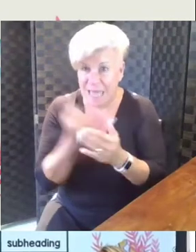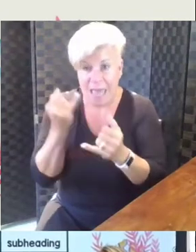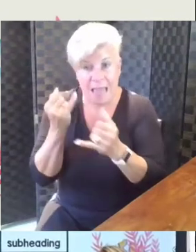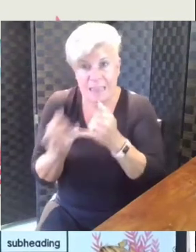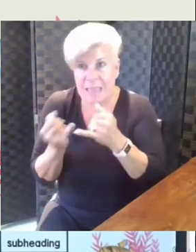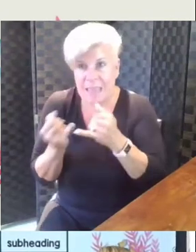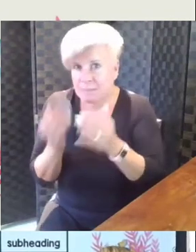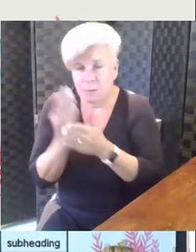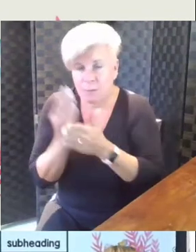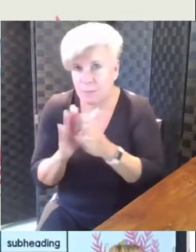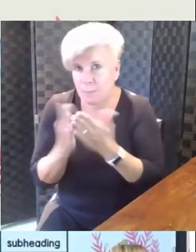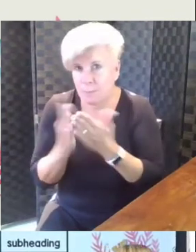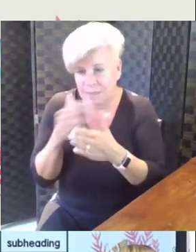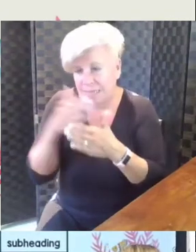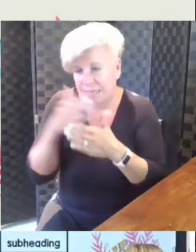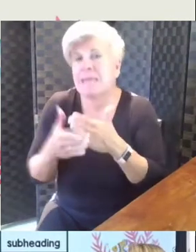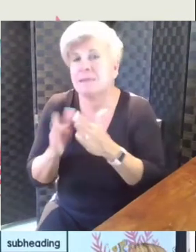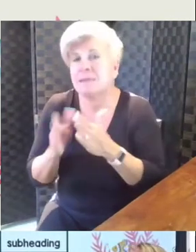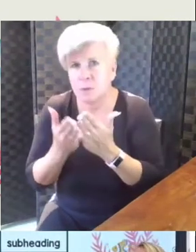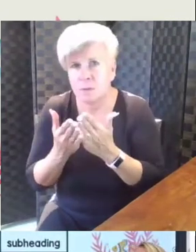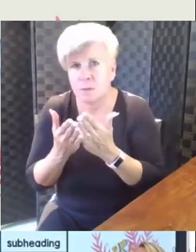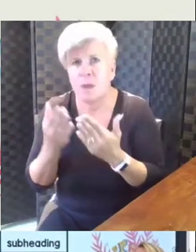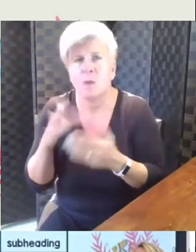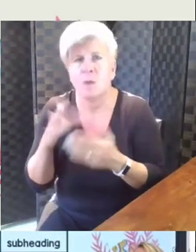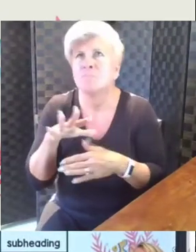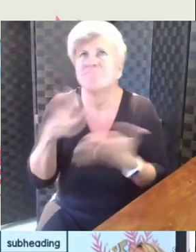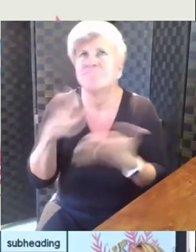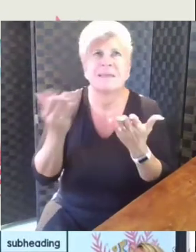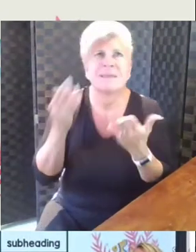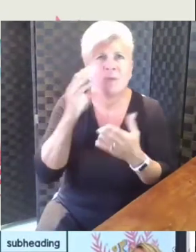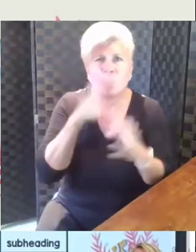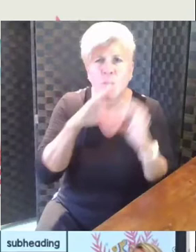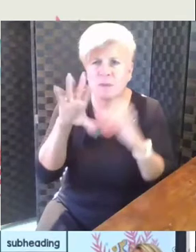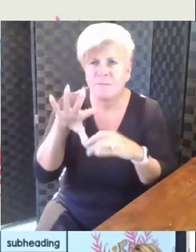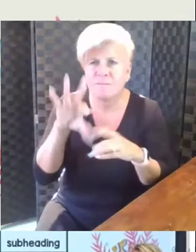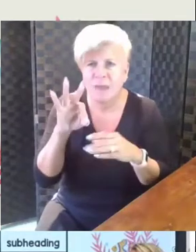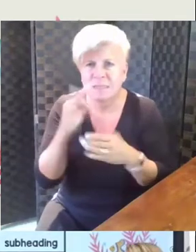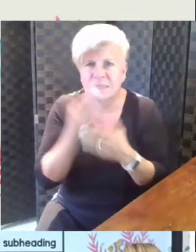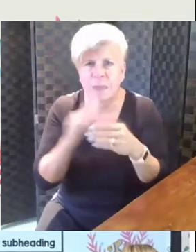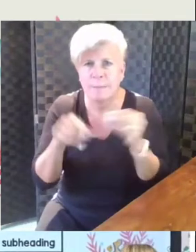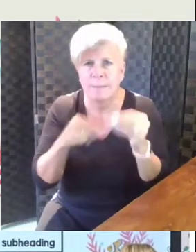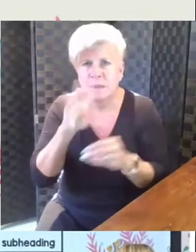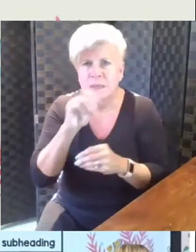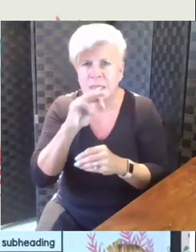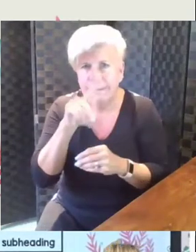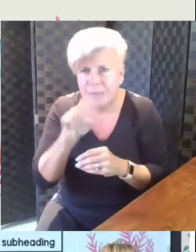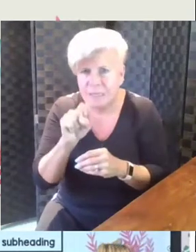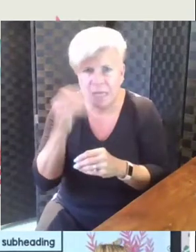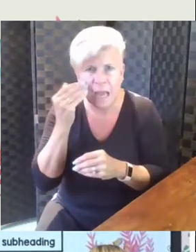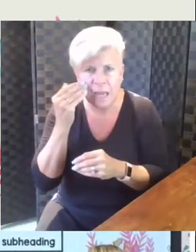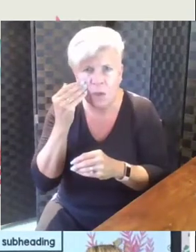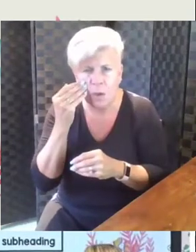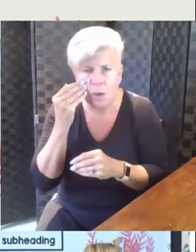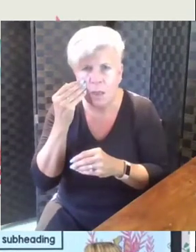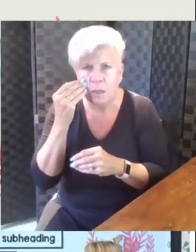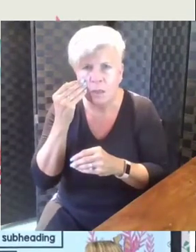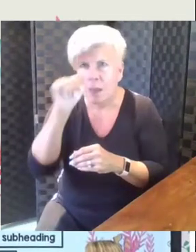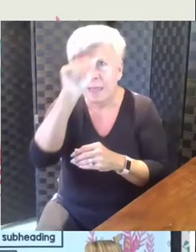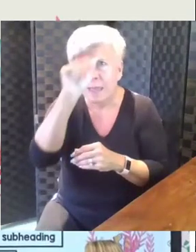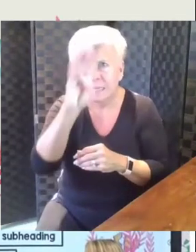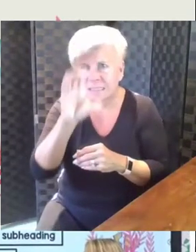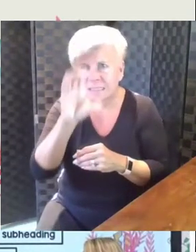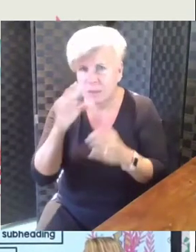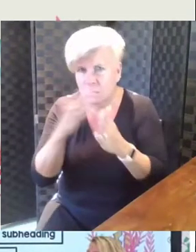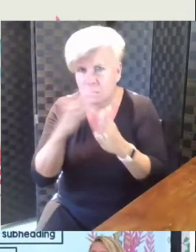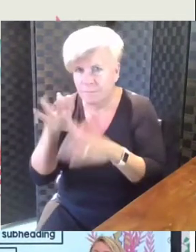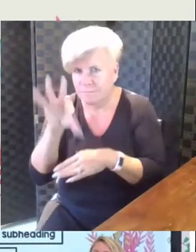end of a book, and if I wanted to look up something in the book about comets, I know that I can look in alphabetical order,